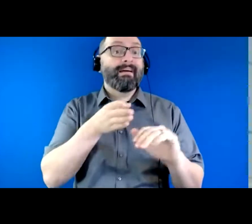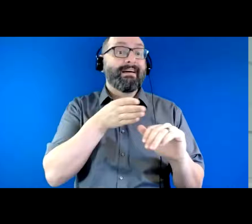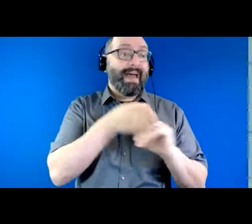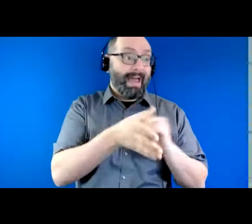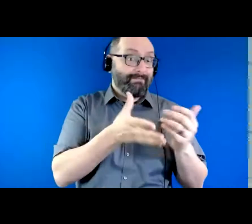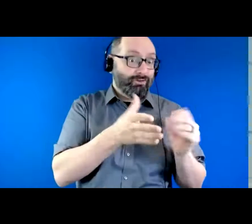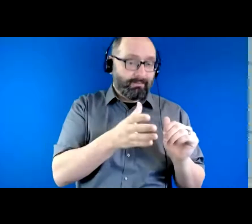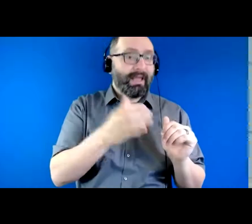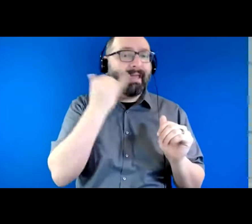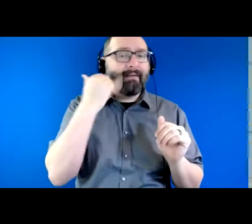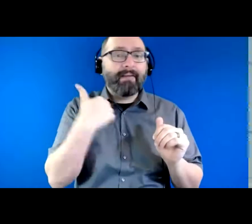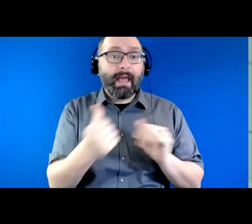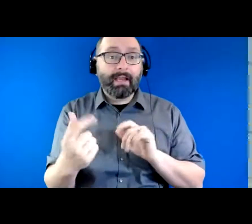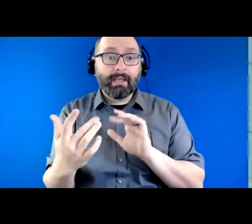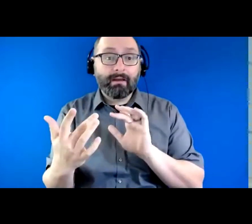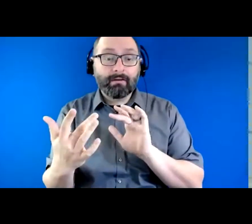at